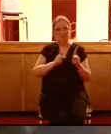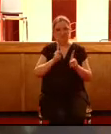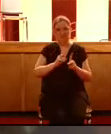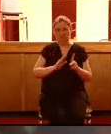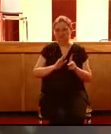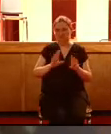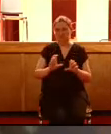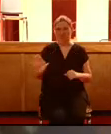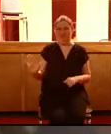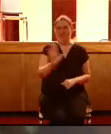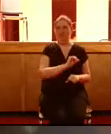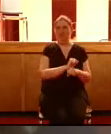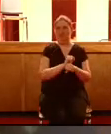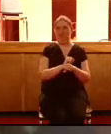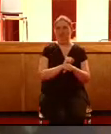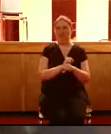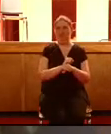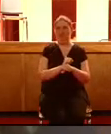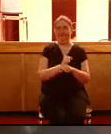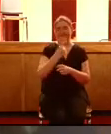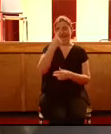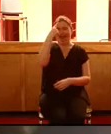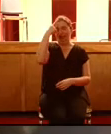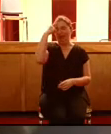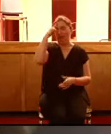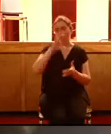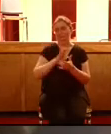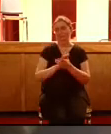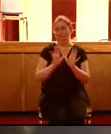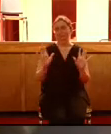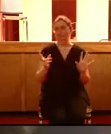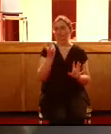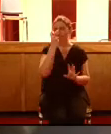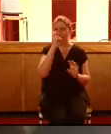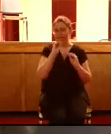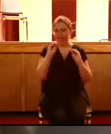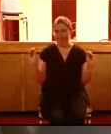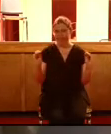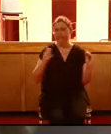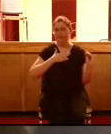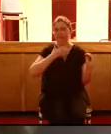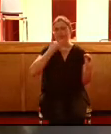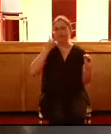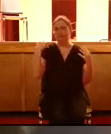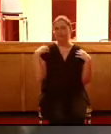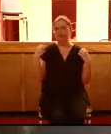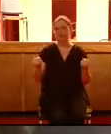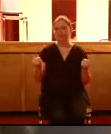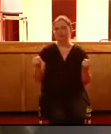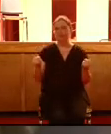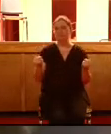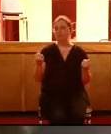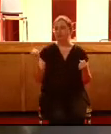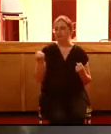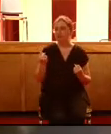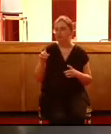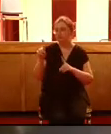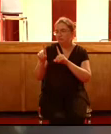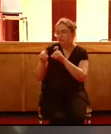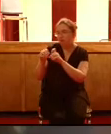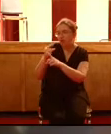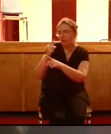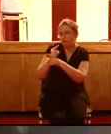And I think without a doubt, that's my best strength would be somebody that can actually ask the right